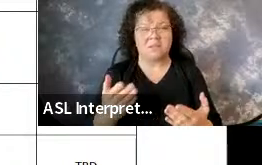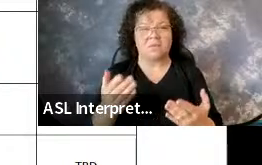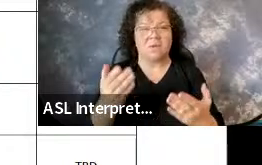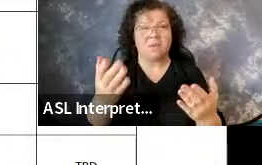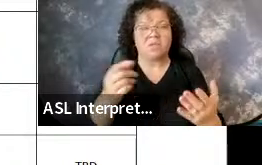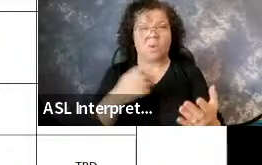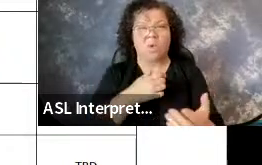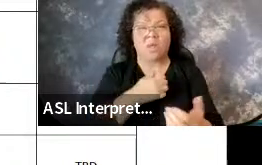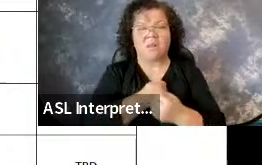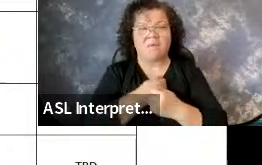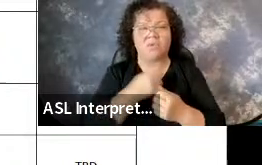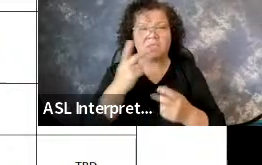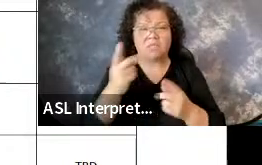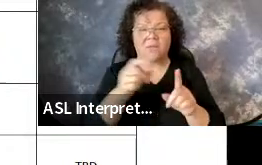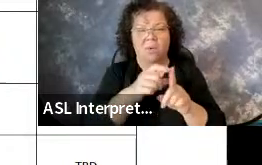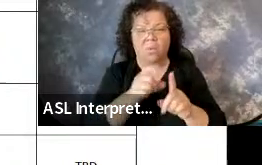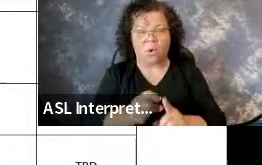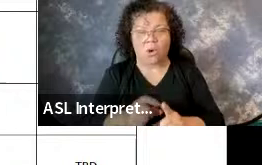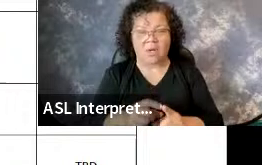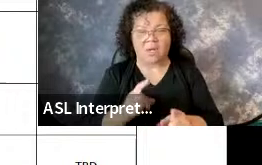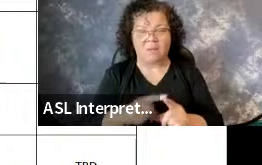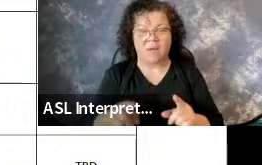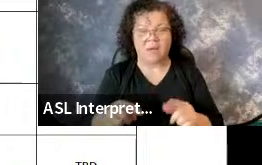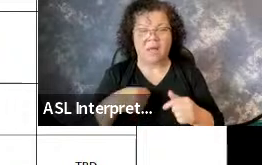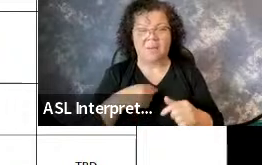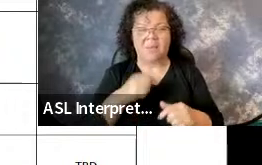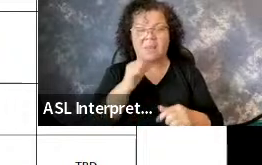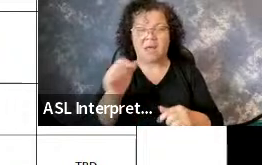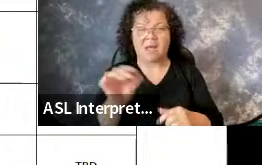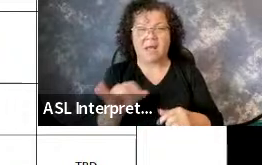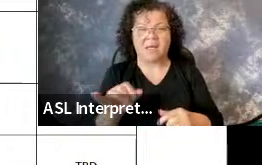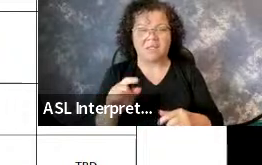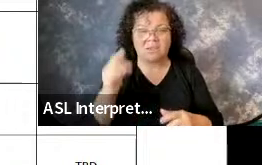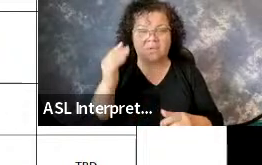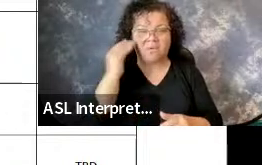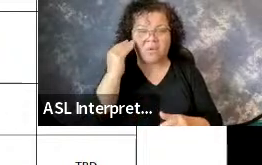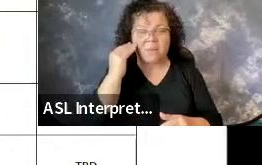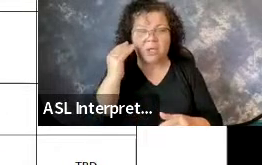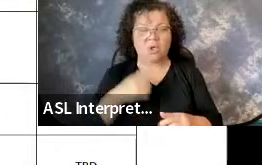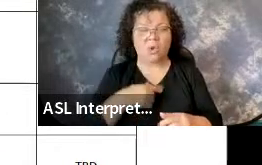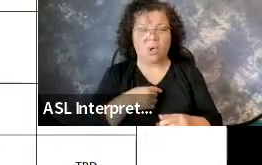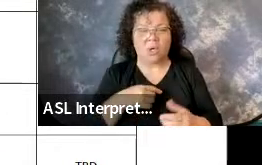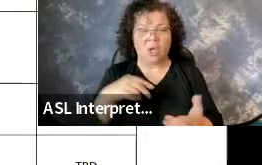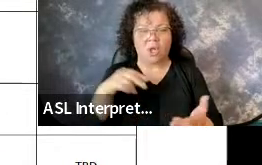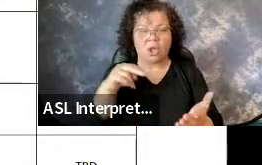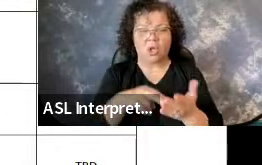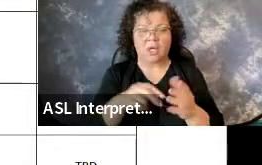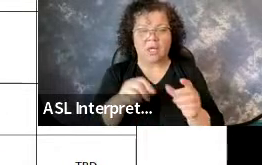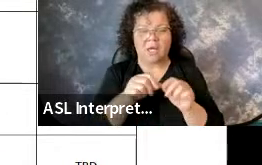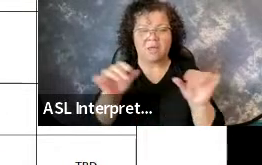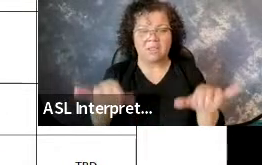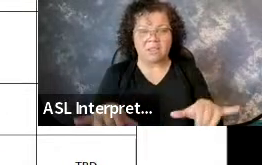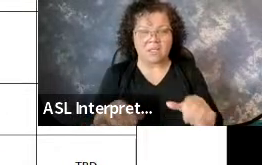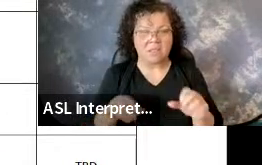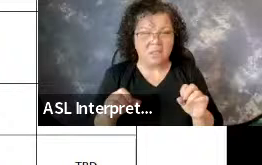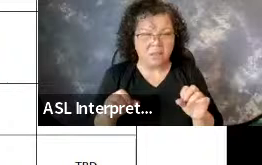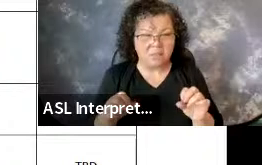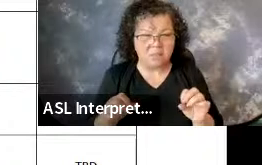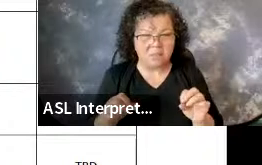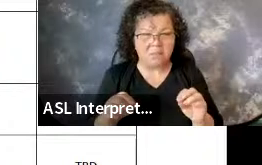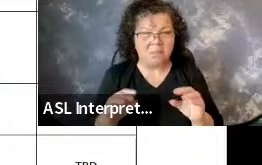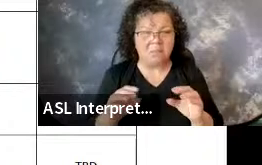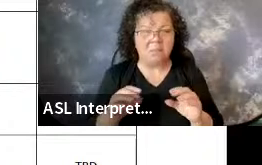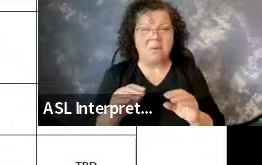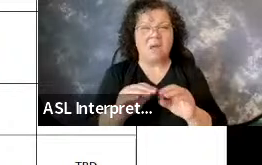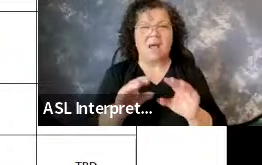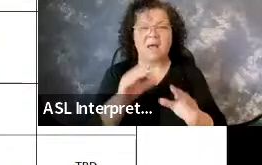that. And again, I'm not as familiar with it as I'd like, but looking at the system approach online, I don't see any mention